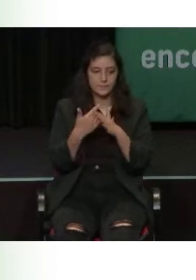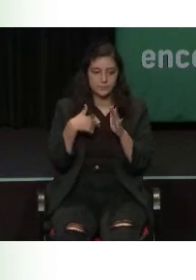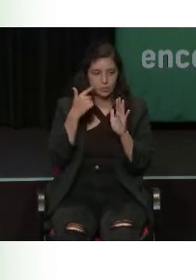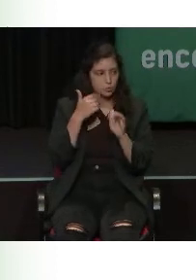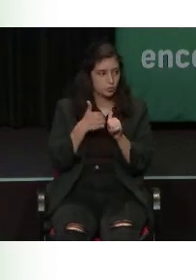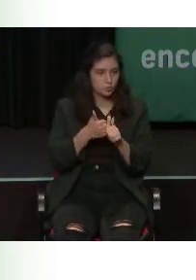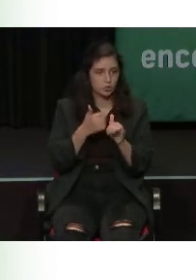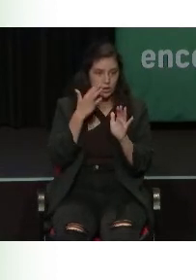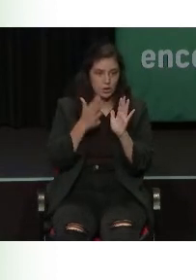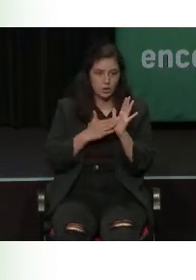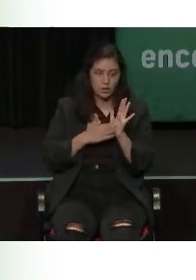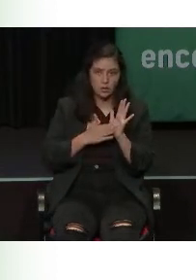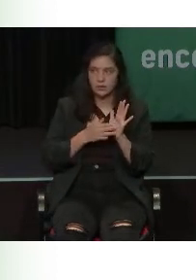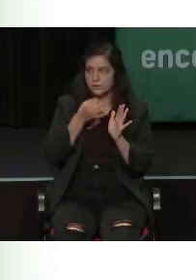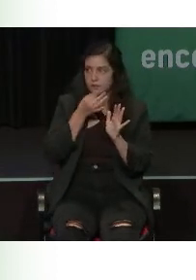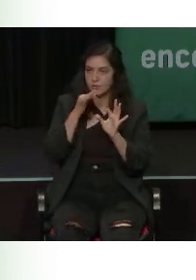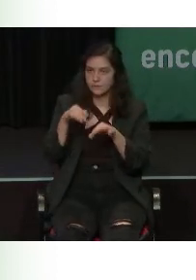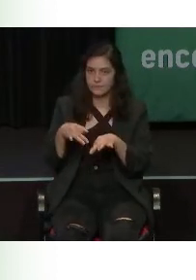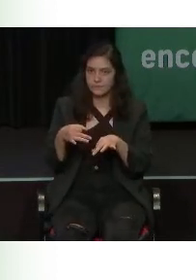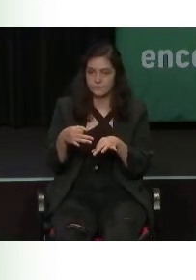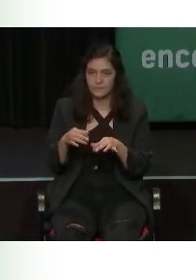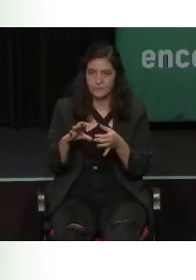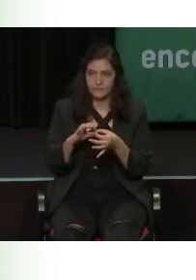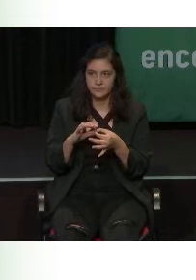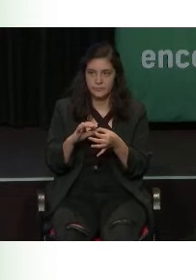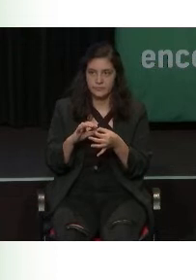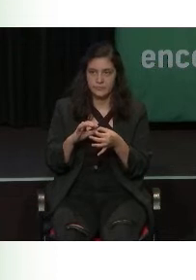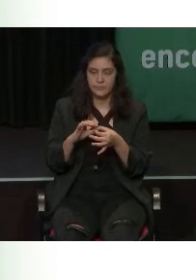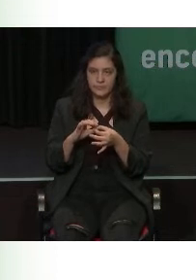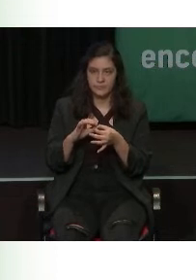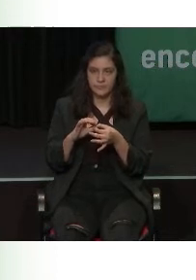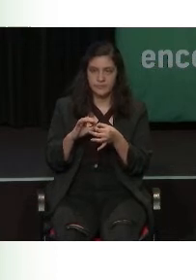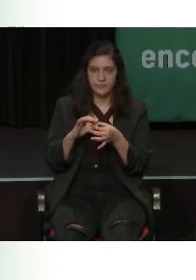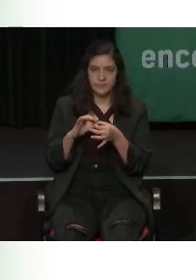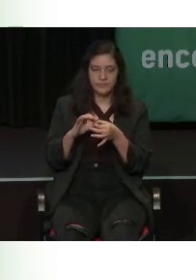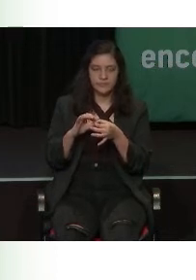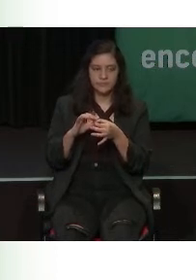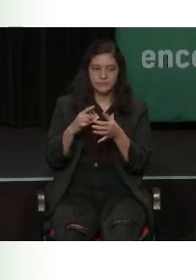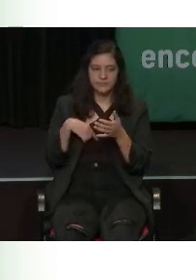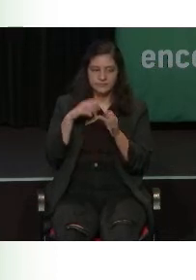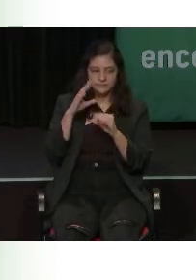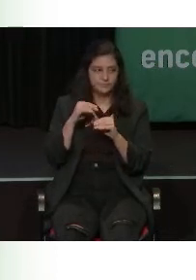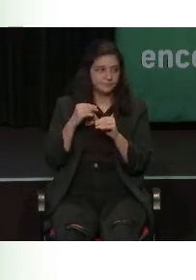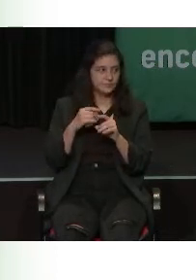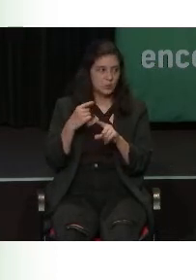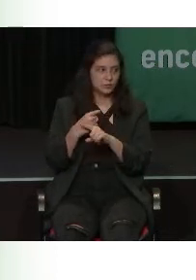following at the end of the talk. Now, acute lymphoblastic leukemia, for those who don't know, it's an